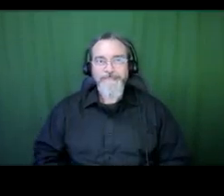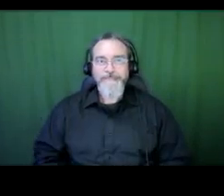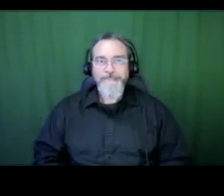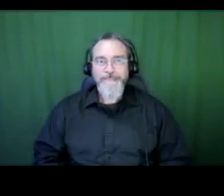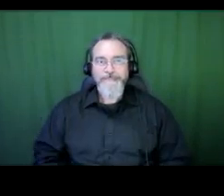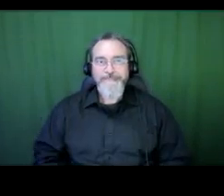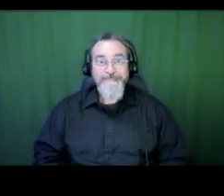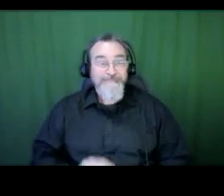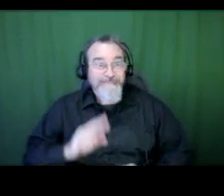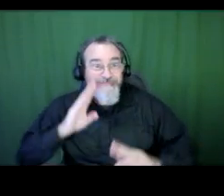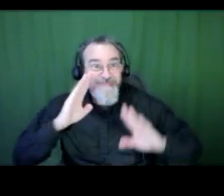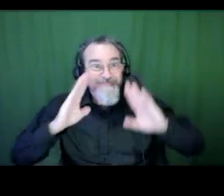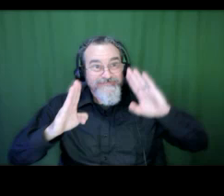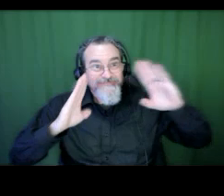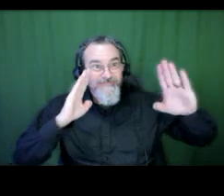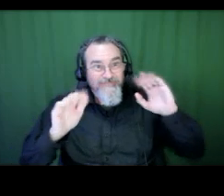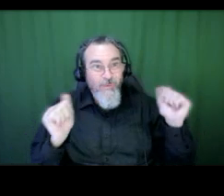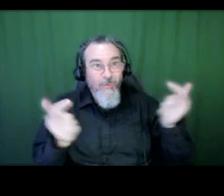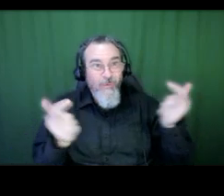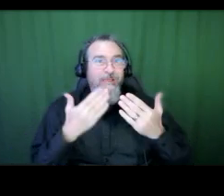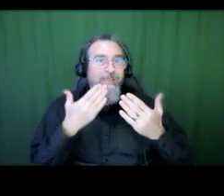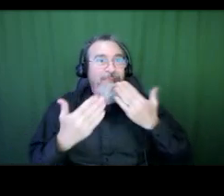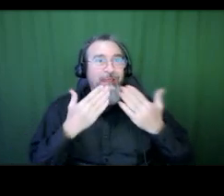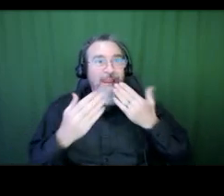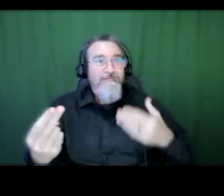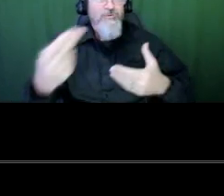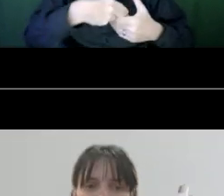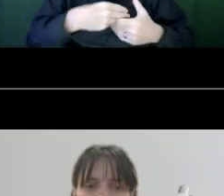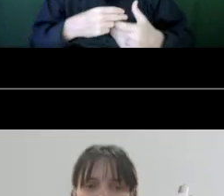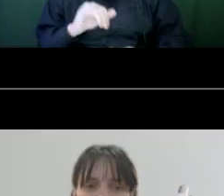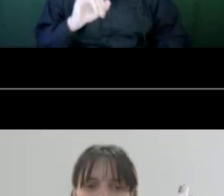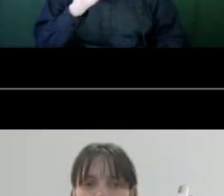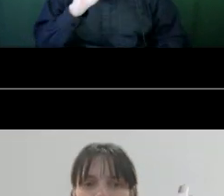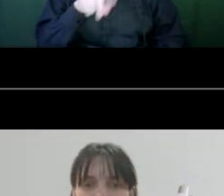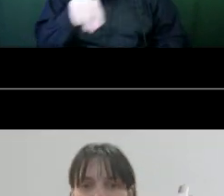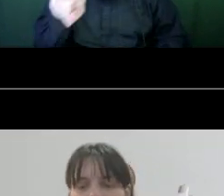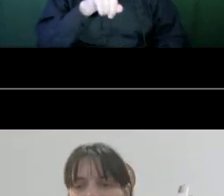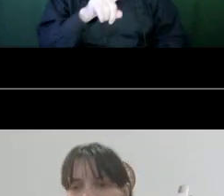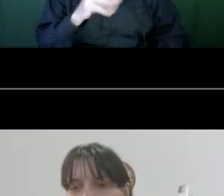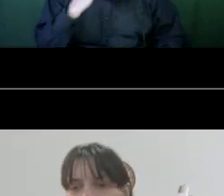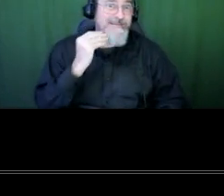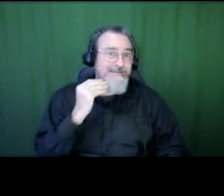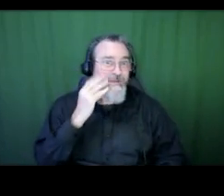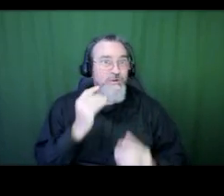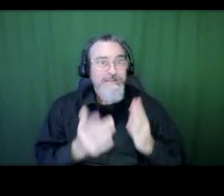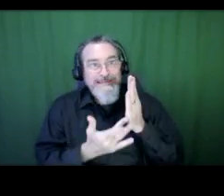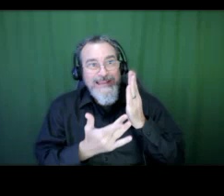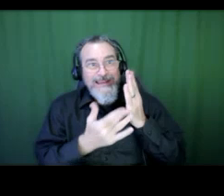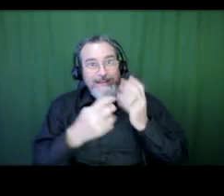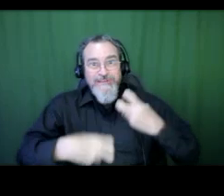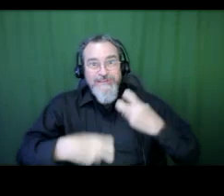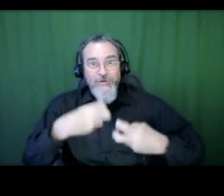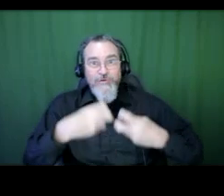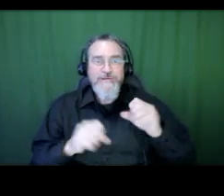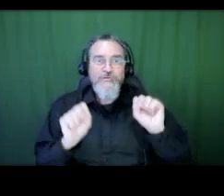Sure. Hello, everyone. Thank you for joining us. If you're experiencing any technical difficulties, you can email me. My email is in the